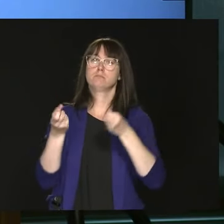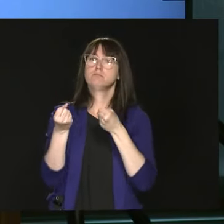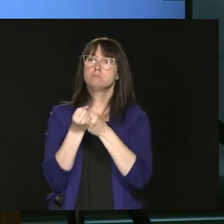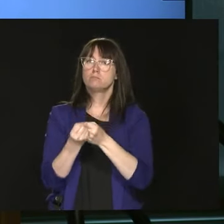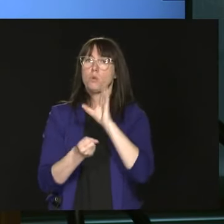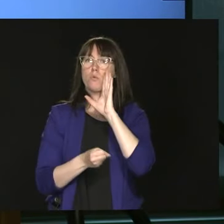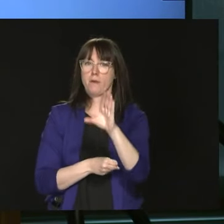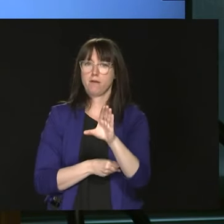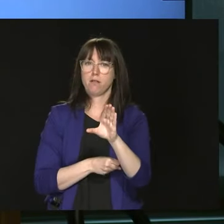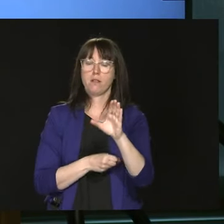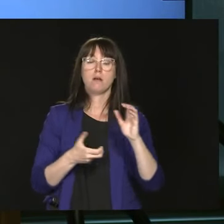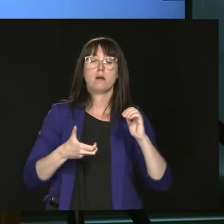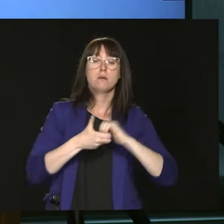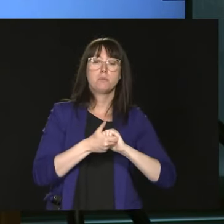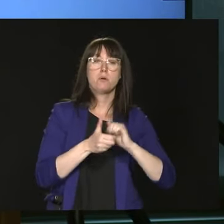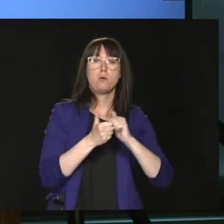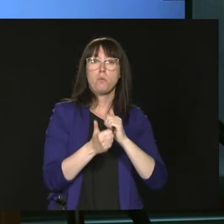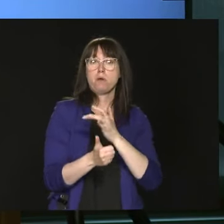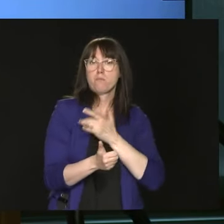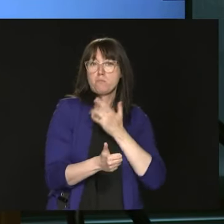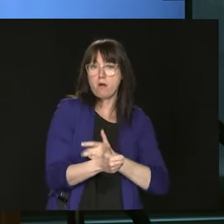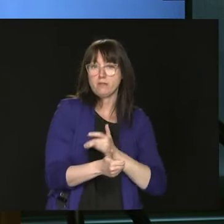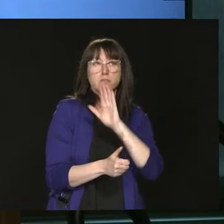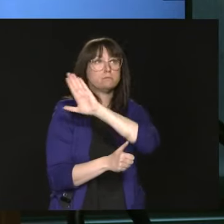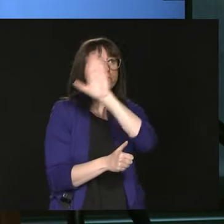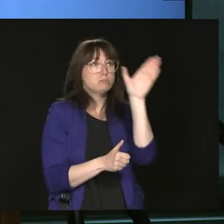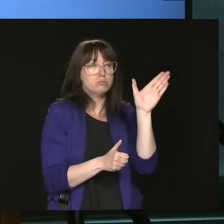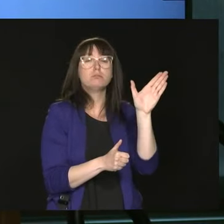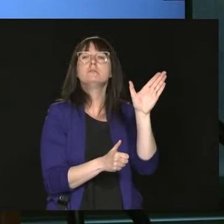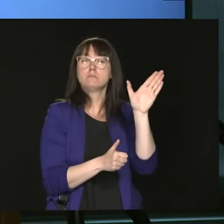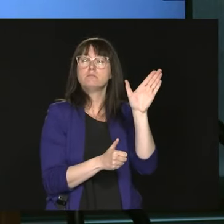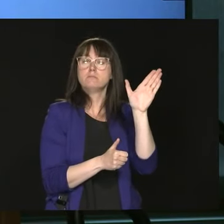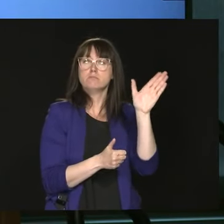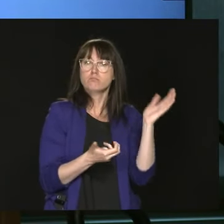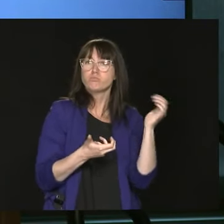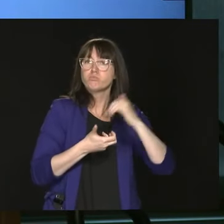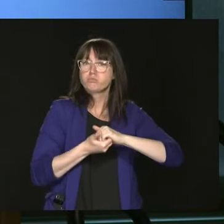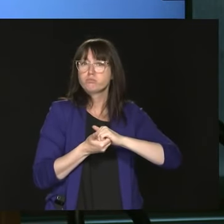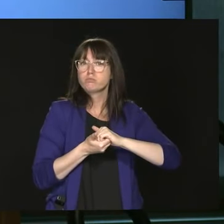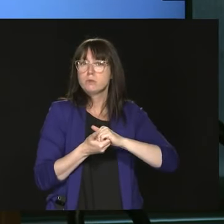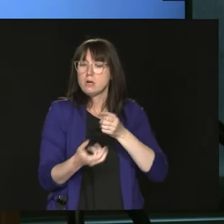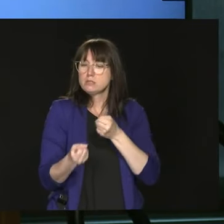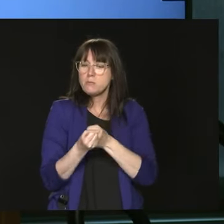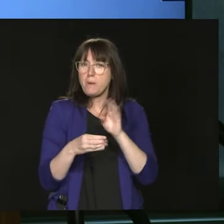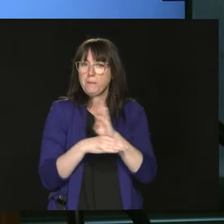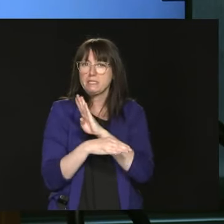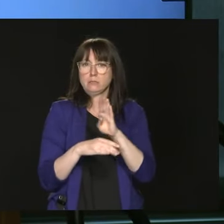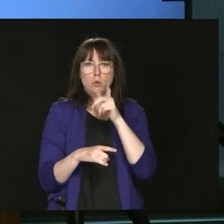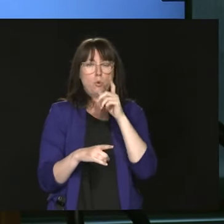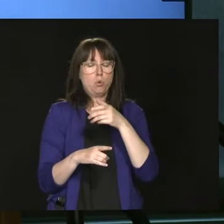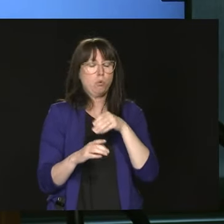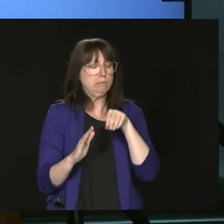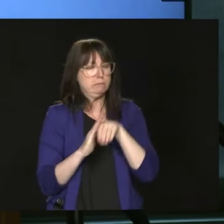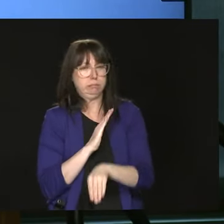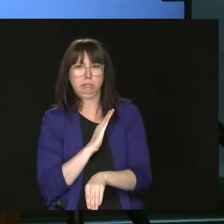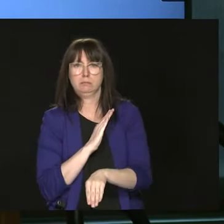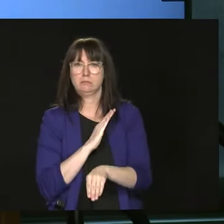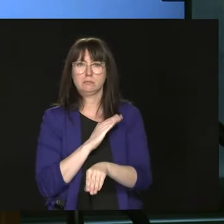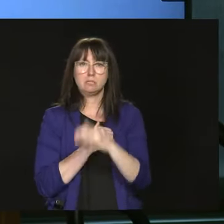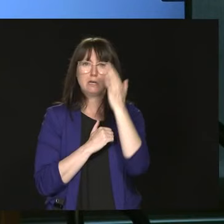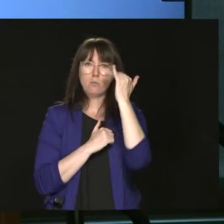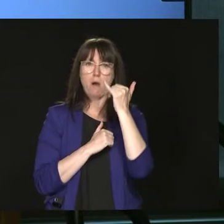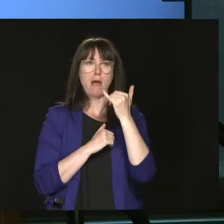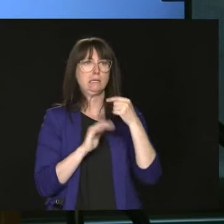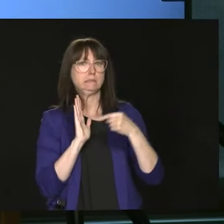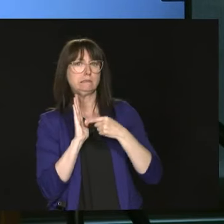the provinces and territories for businesses who are experiencing hardship as a result of their rent payments for